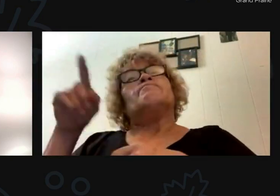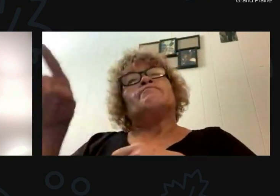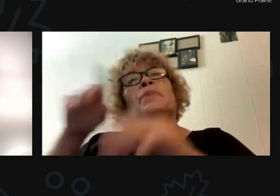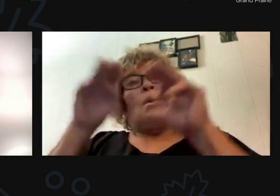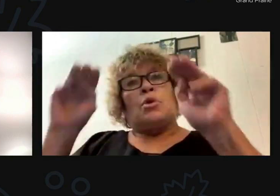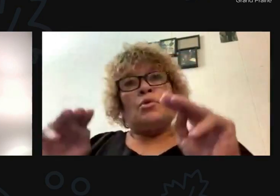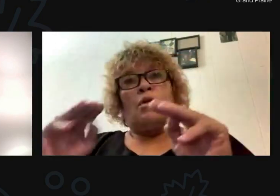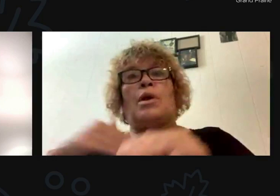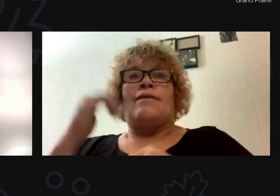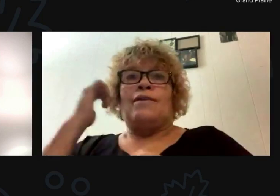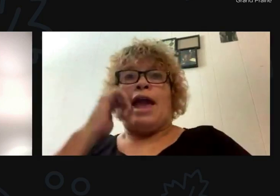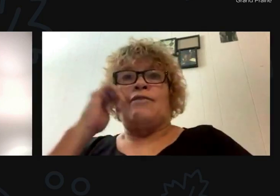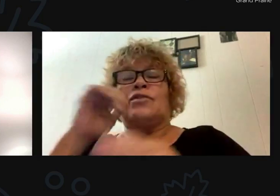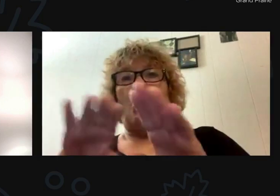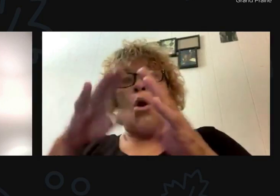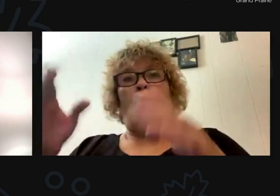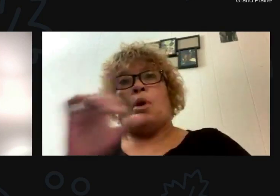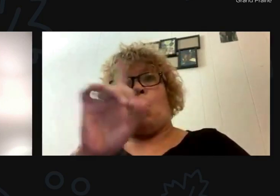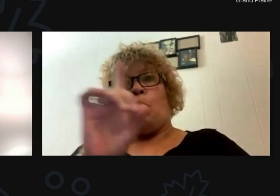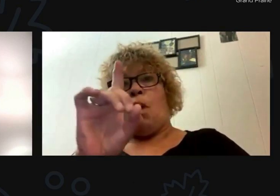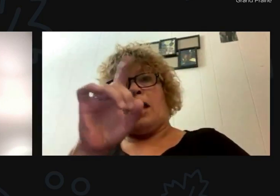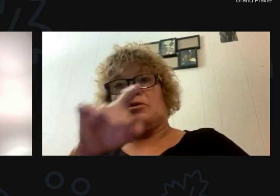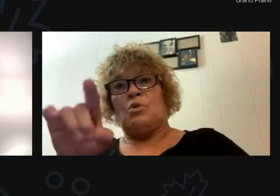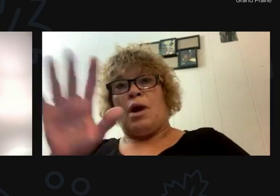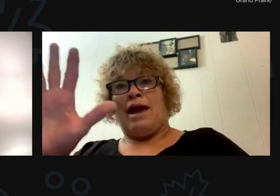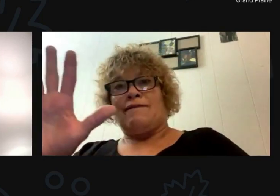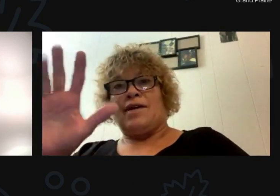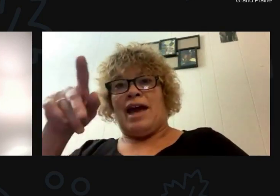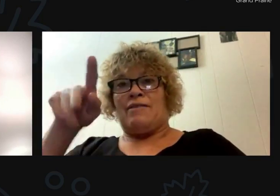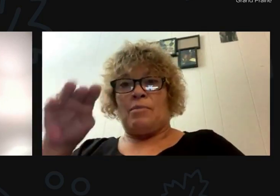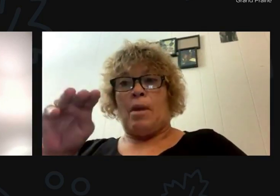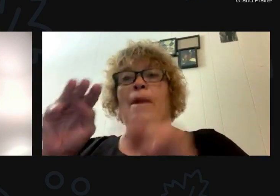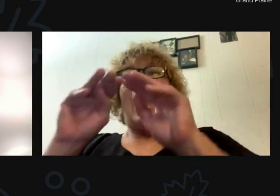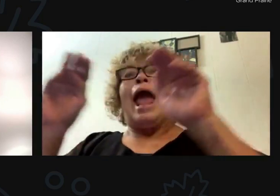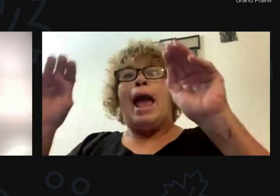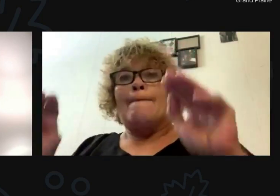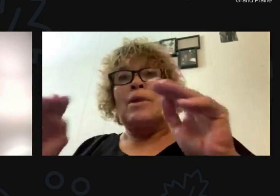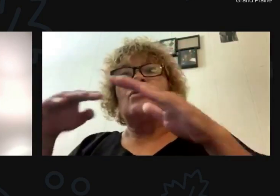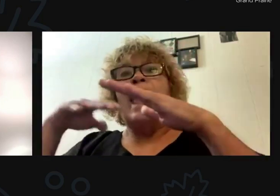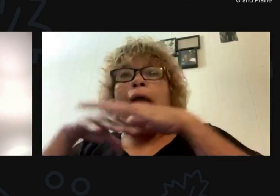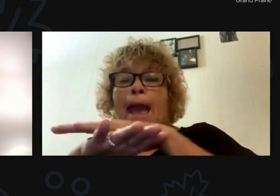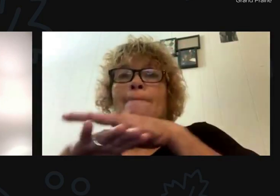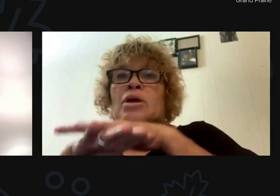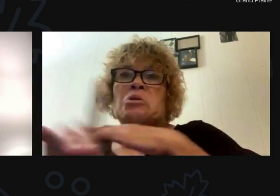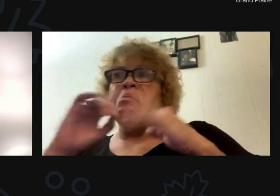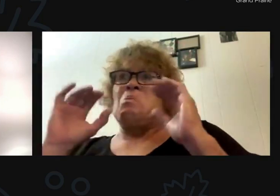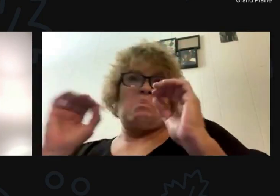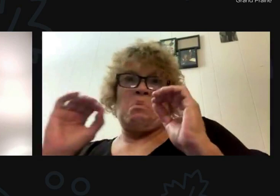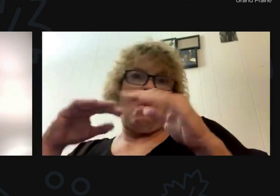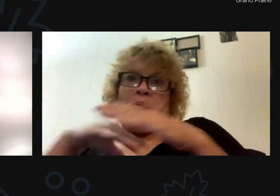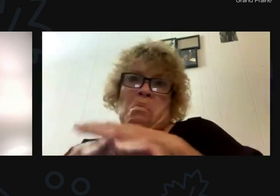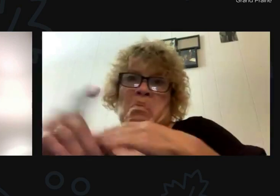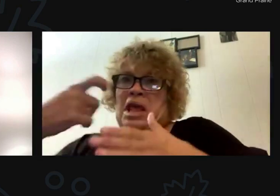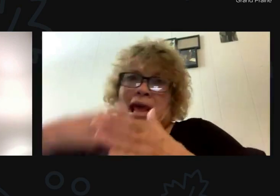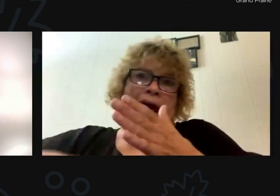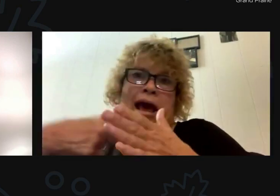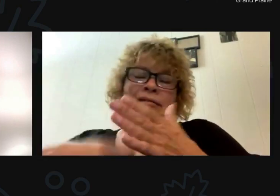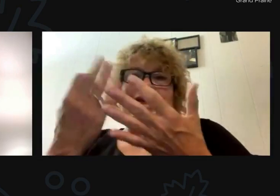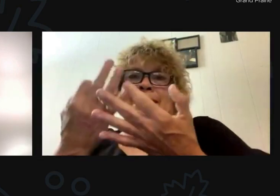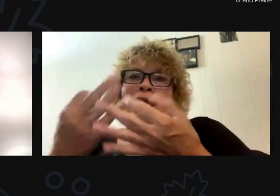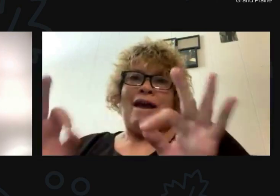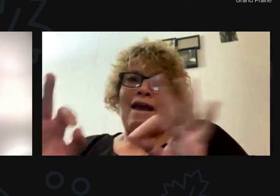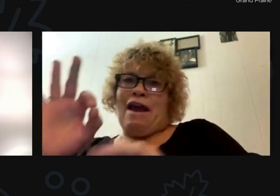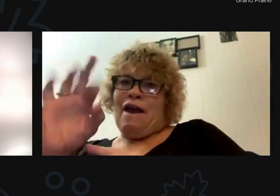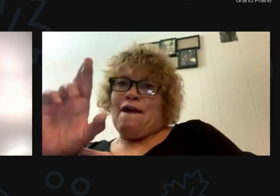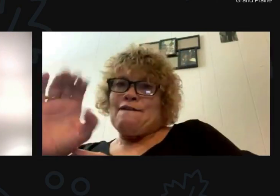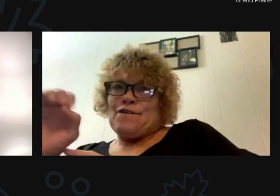open every day from 1 to 5 p.m. And our museum admission, there is no admission. Our museum is always free. So come out and see